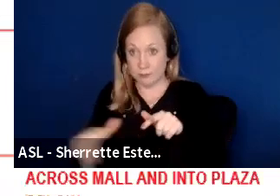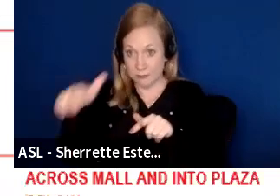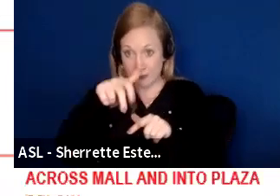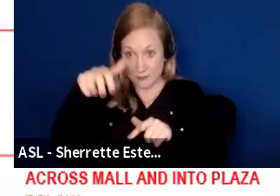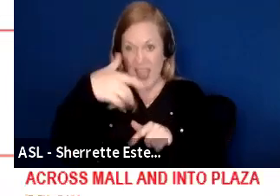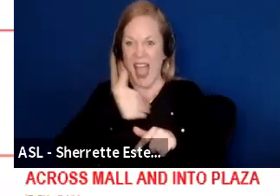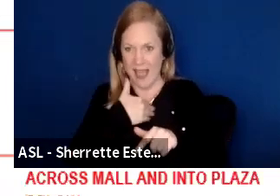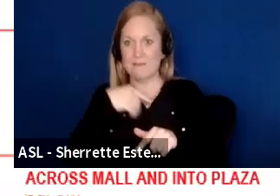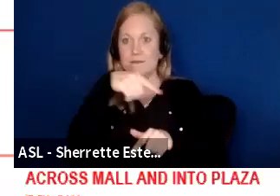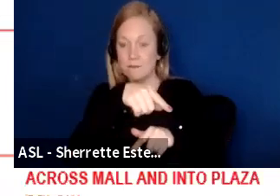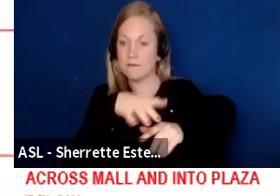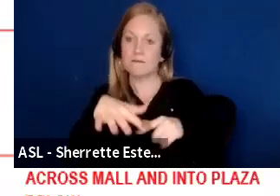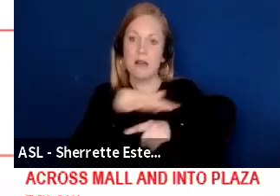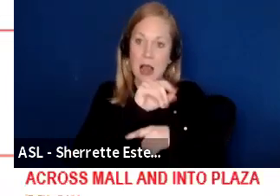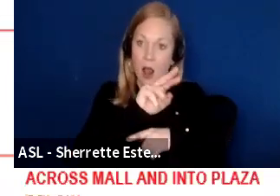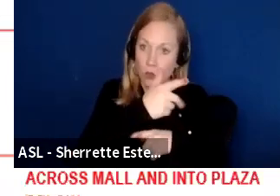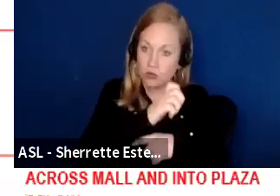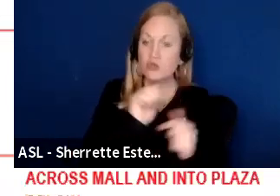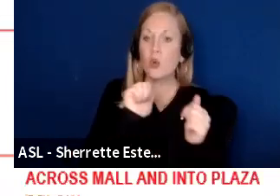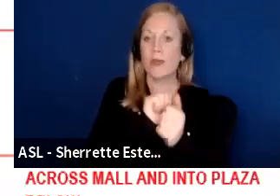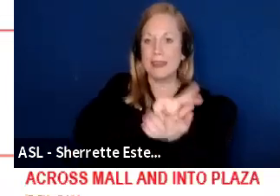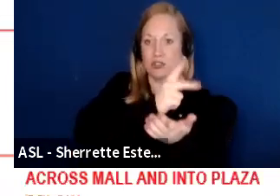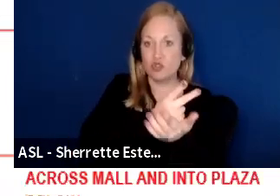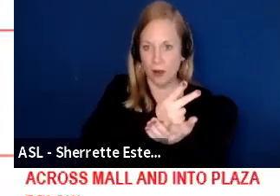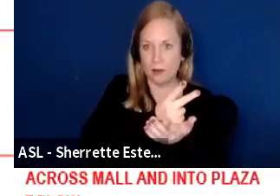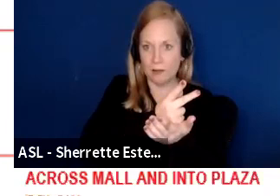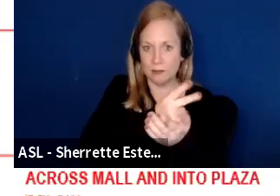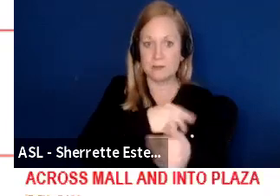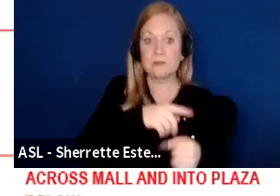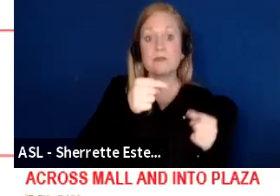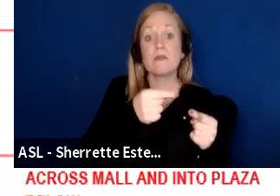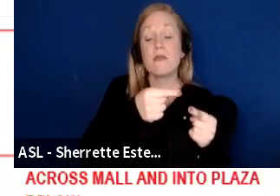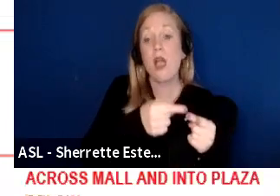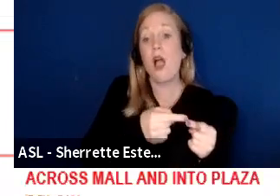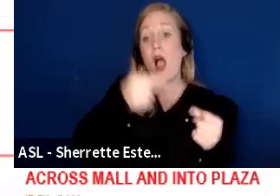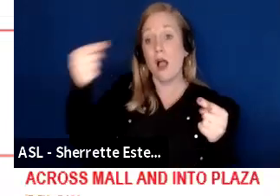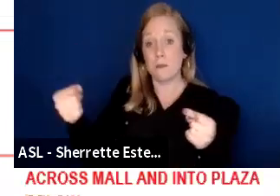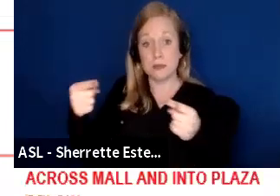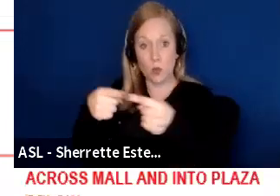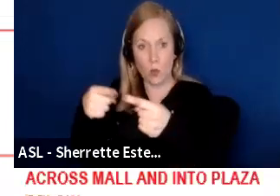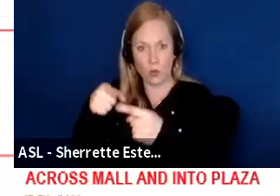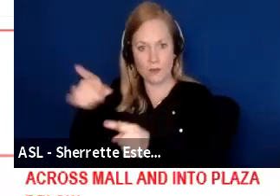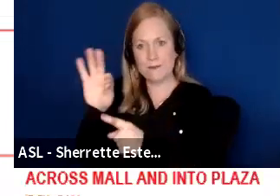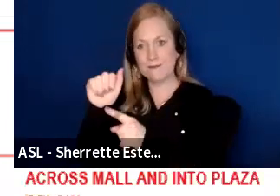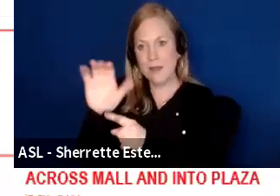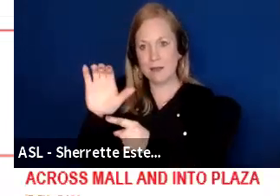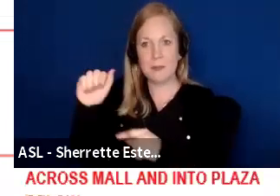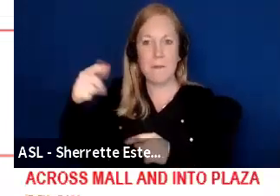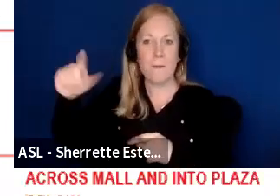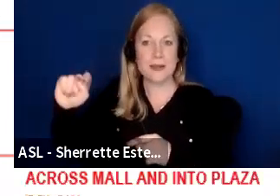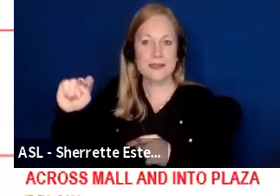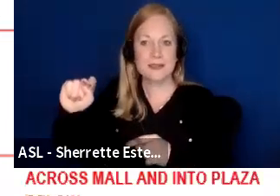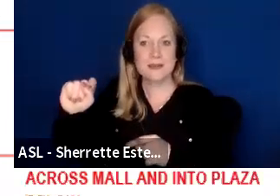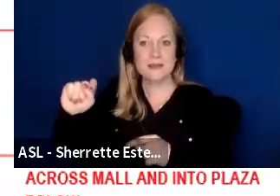a shared kitchen facing the lounge. And the opposite corner is that faculty apartment